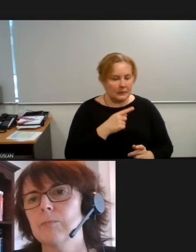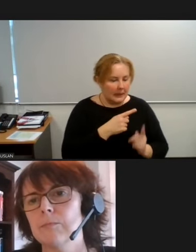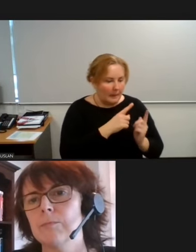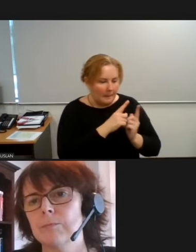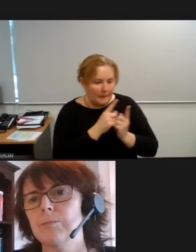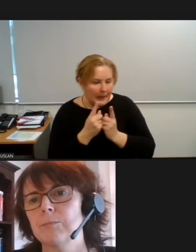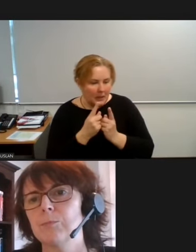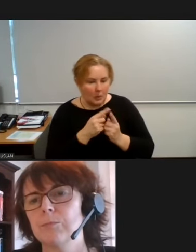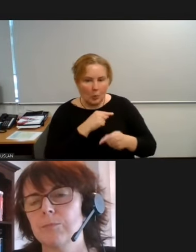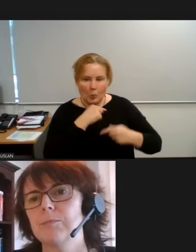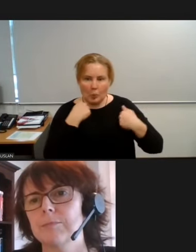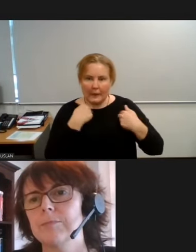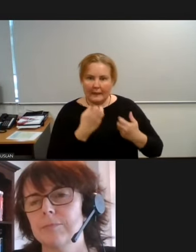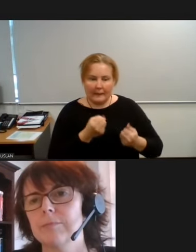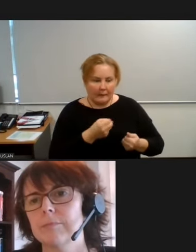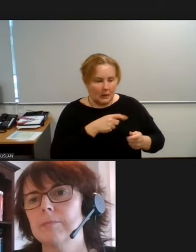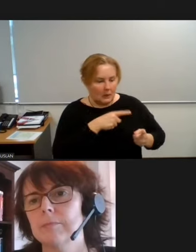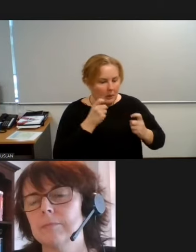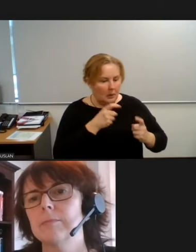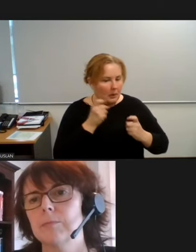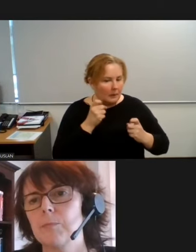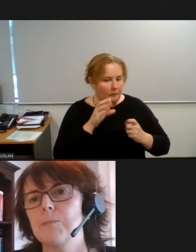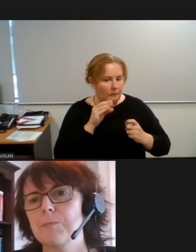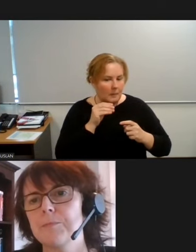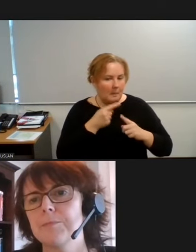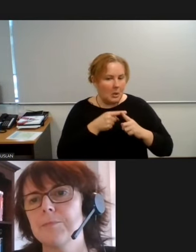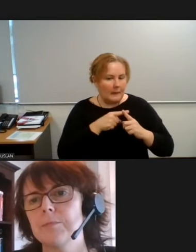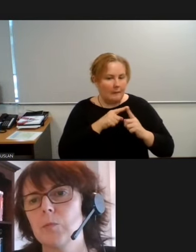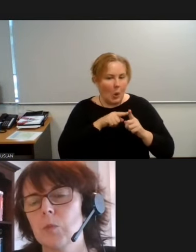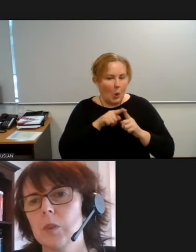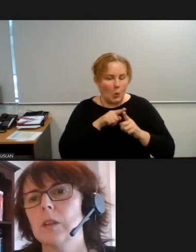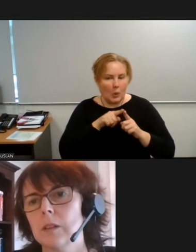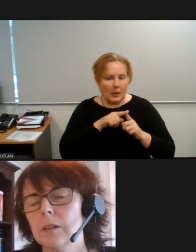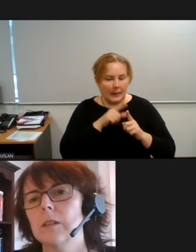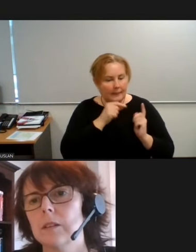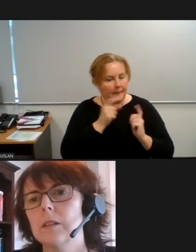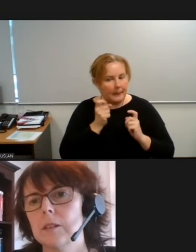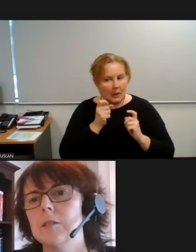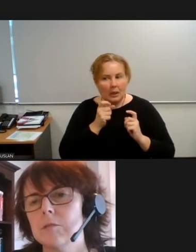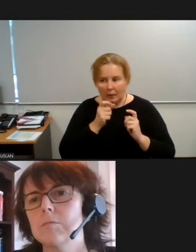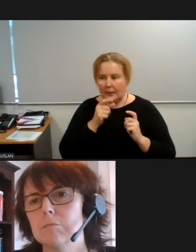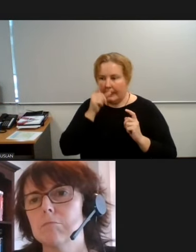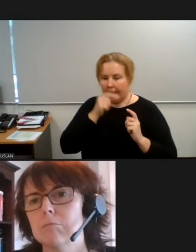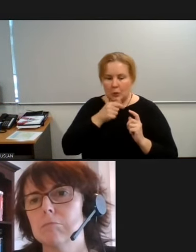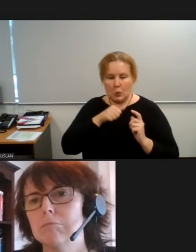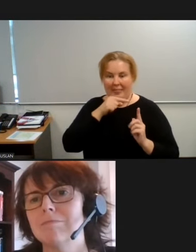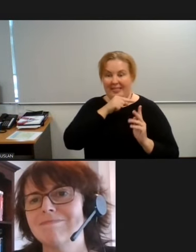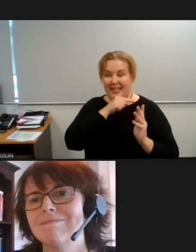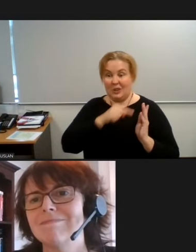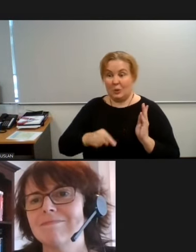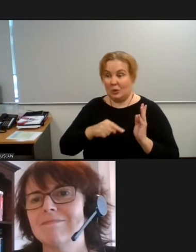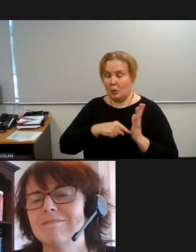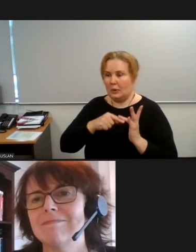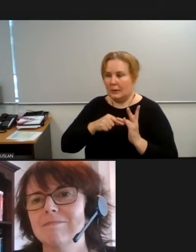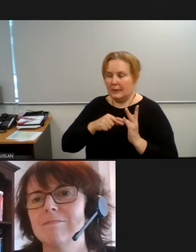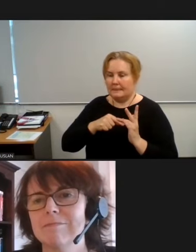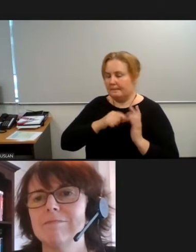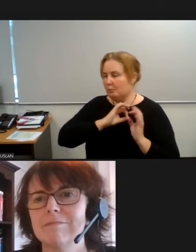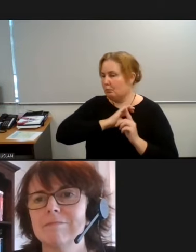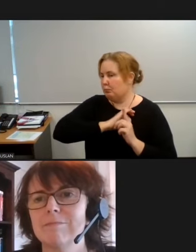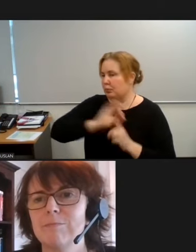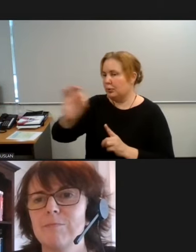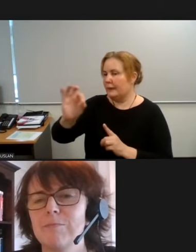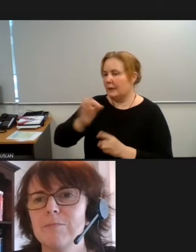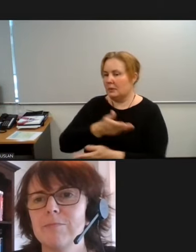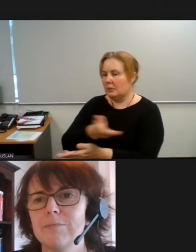of a pretty horrendous situation to say, well, actually, what can we take that's actually going to change people's lives for the better in the long run? So thank you very much